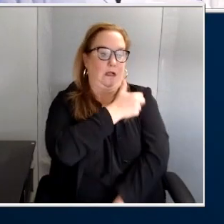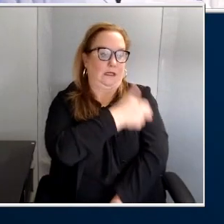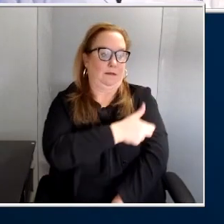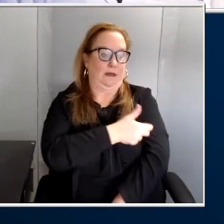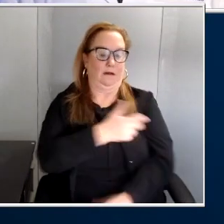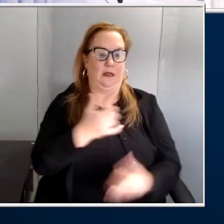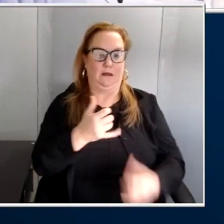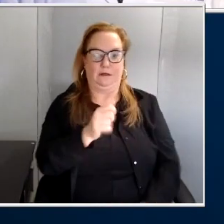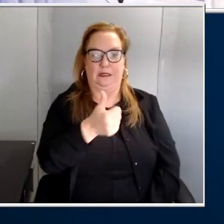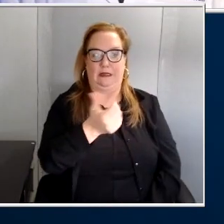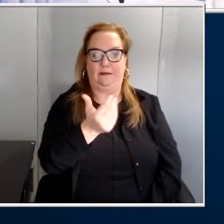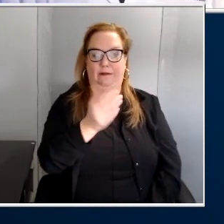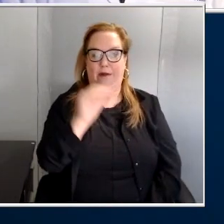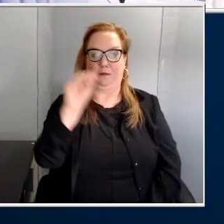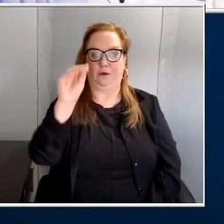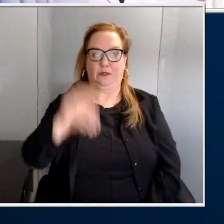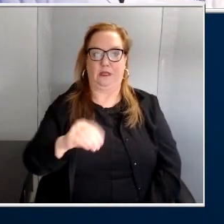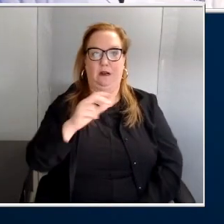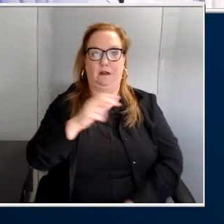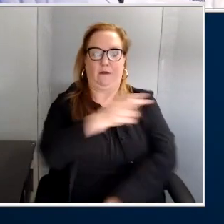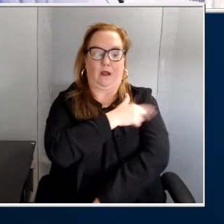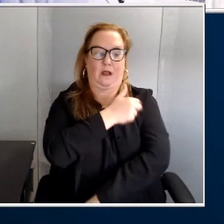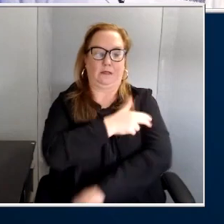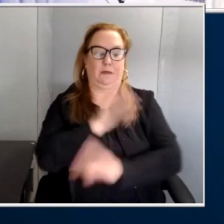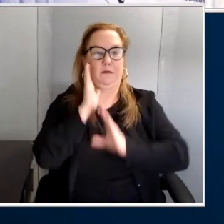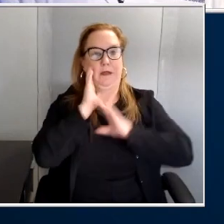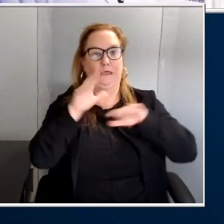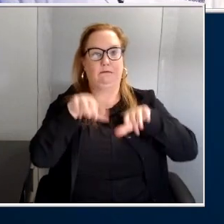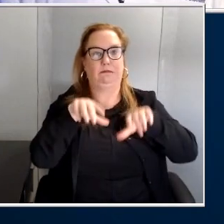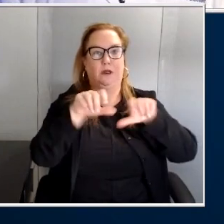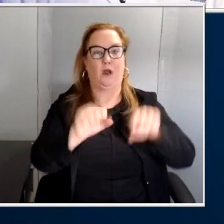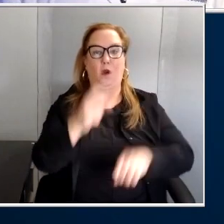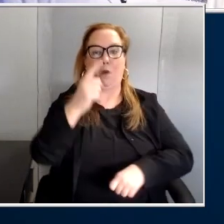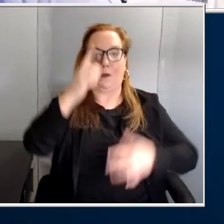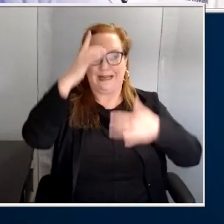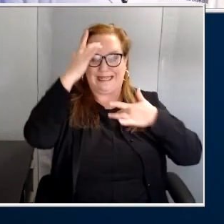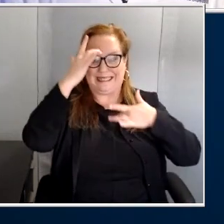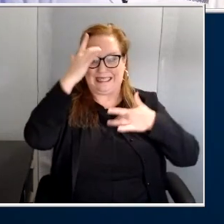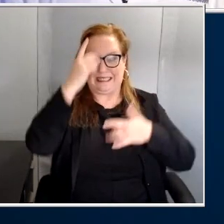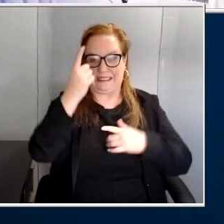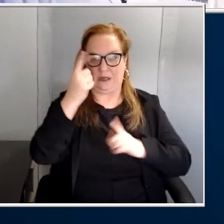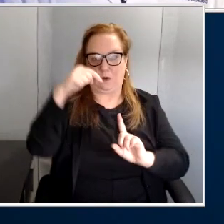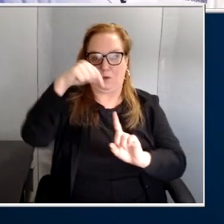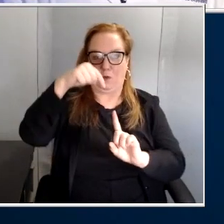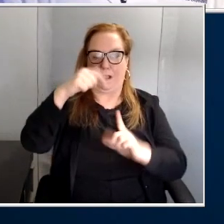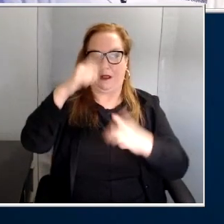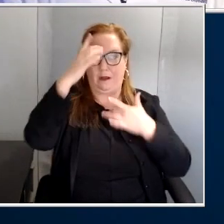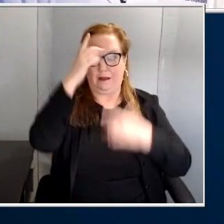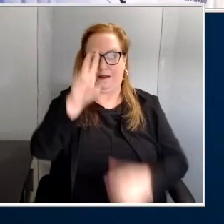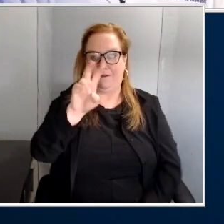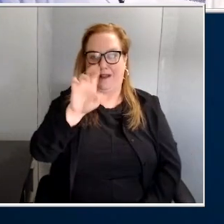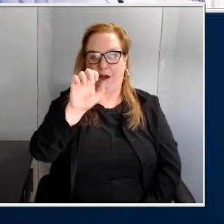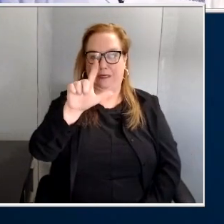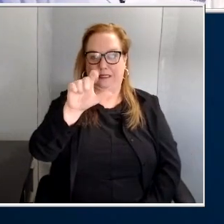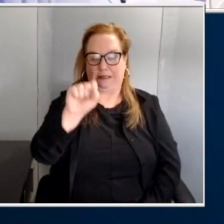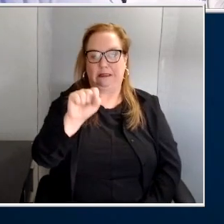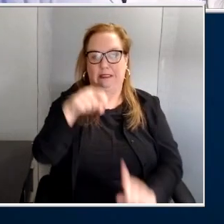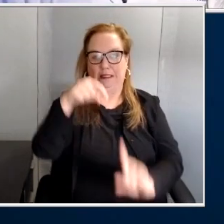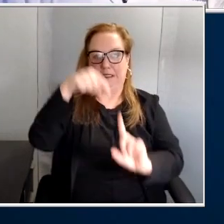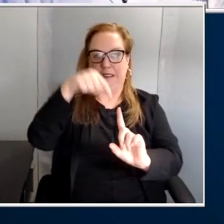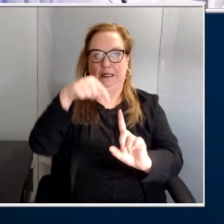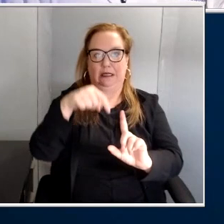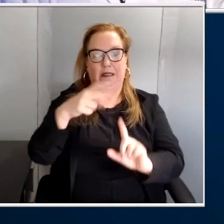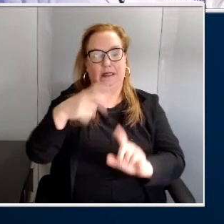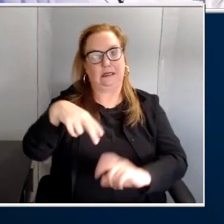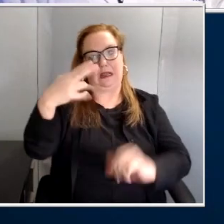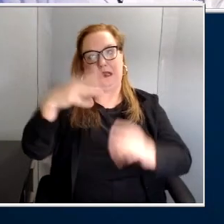to 15% of our hospital beds are taken up by one disease entity, one viral entity. And I'm a little concerned how high those numbers are